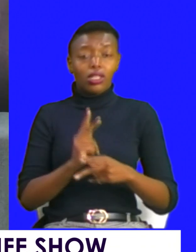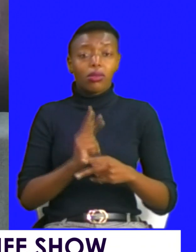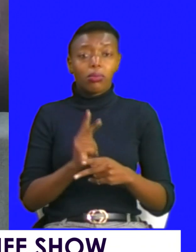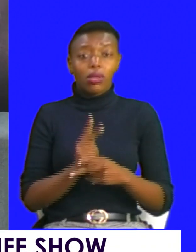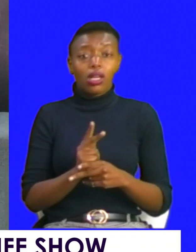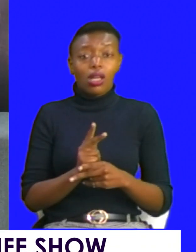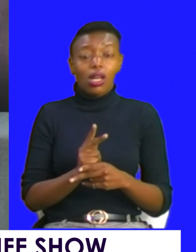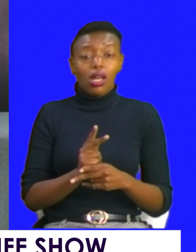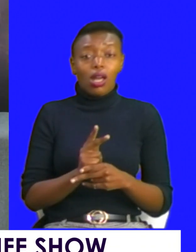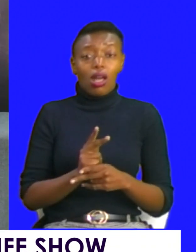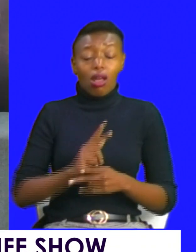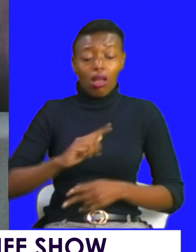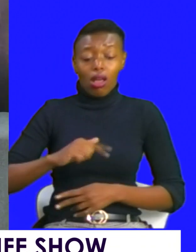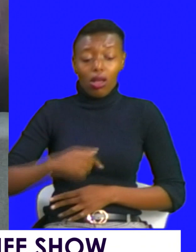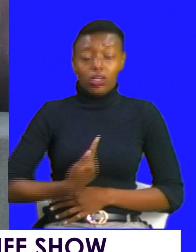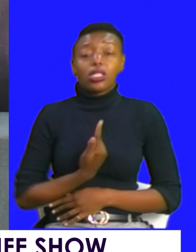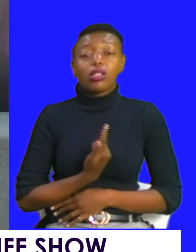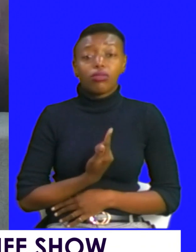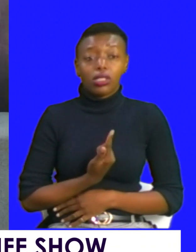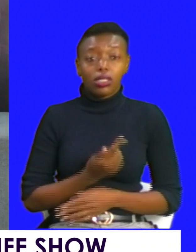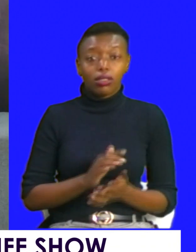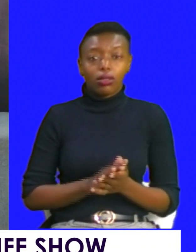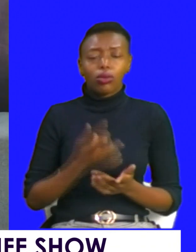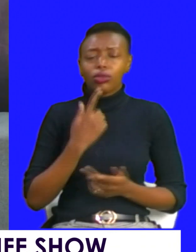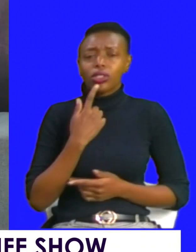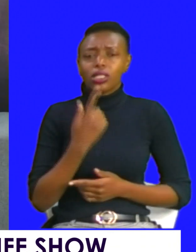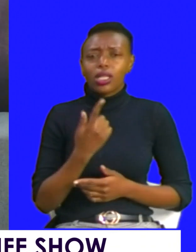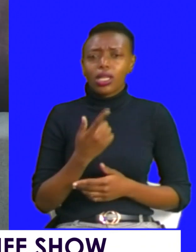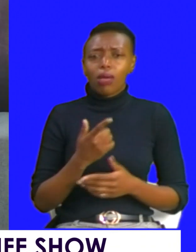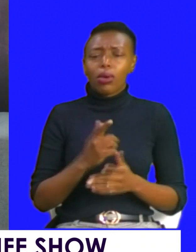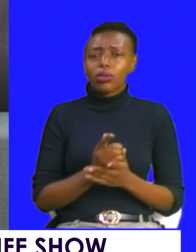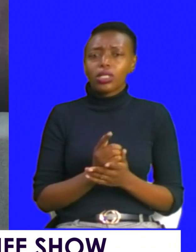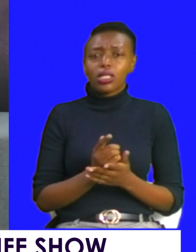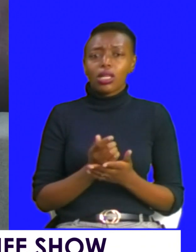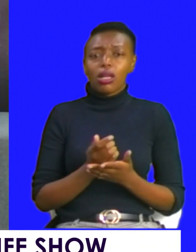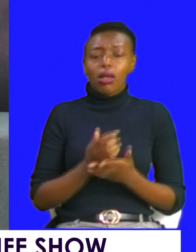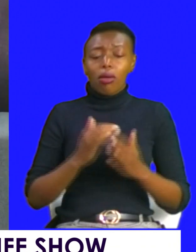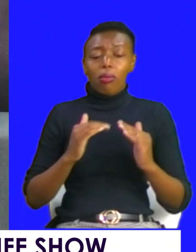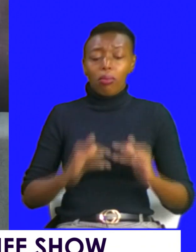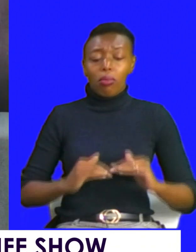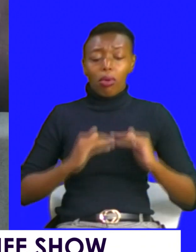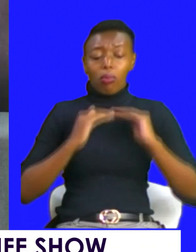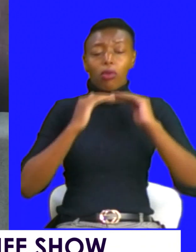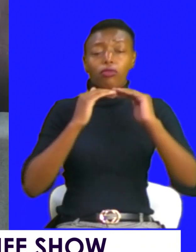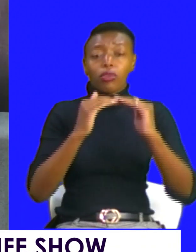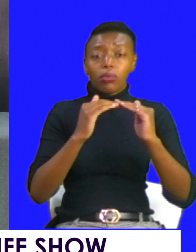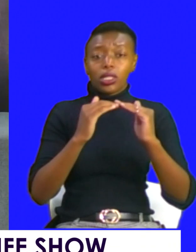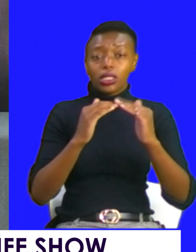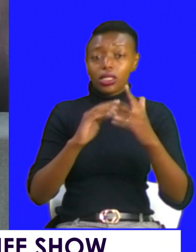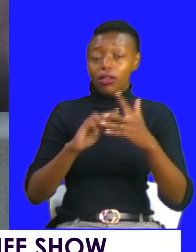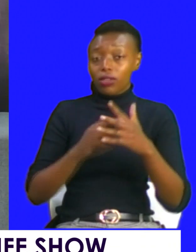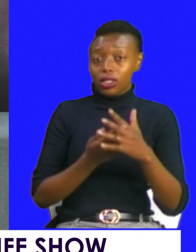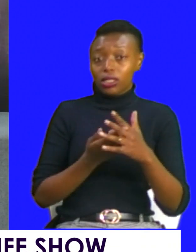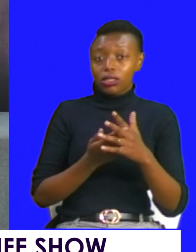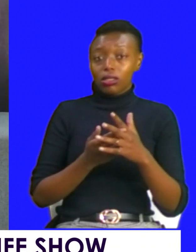world. Now, we have spoken about performance Yes. in the first section. Yeah. We are going into